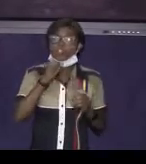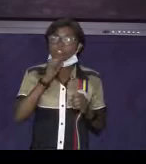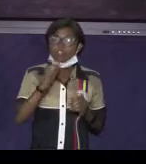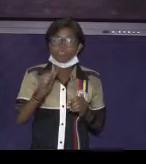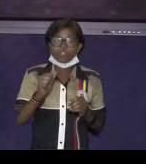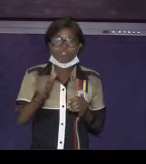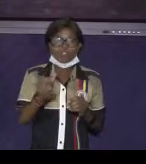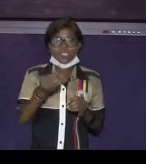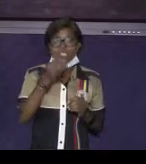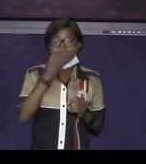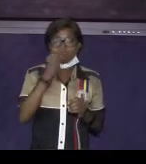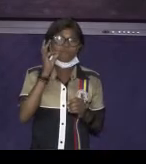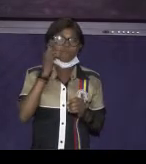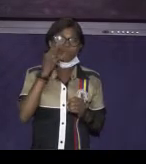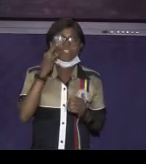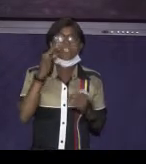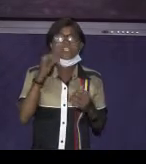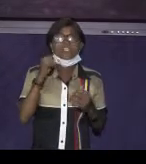not eat fruit daily.